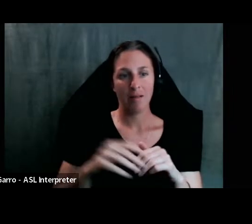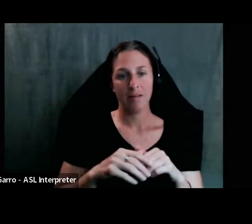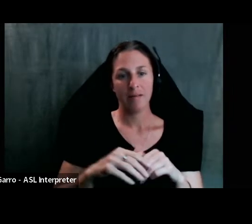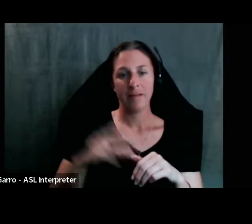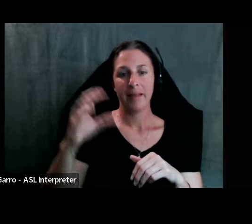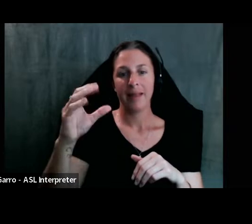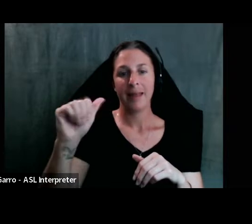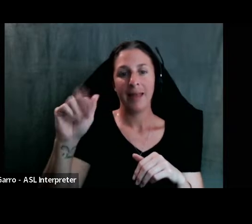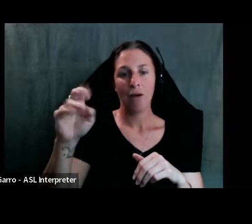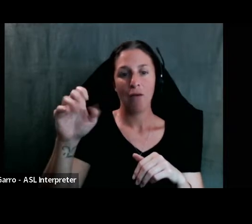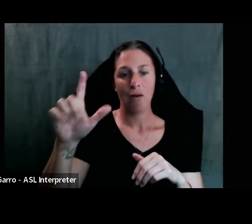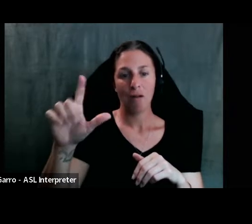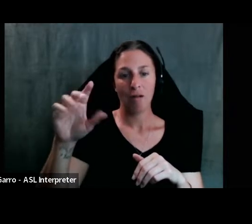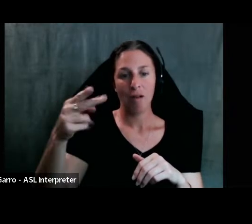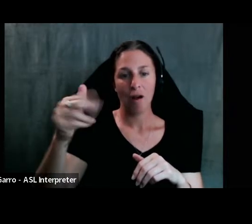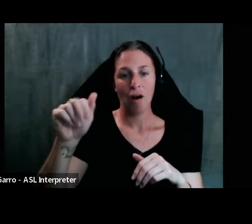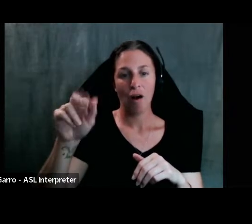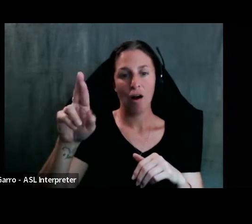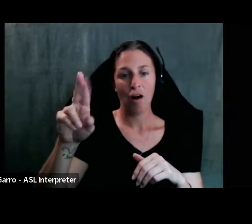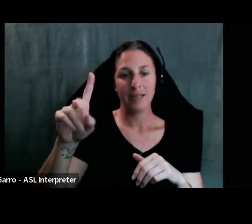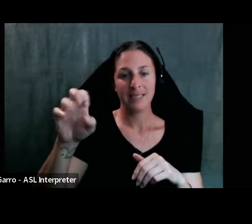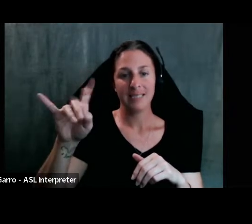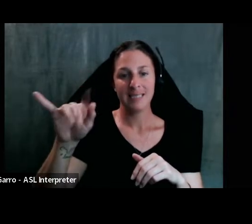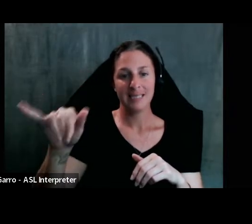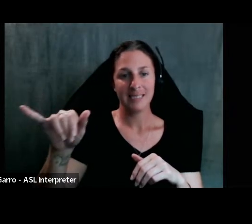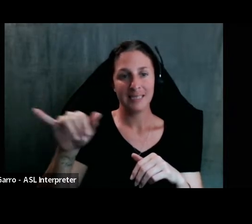Carol Hardesty.